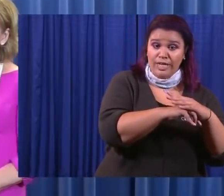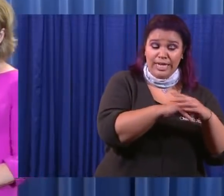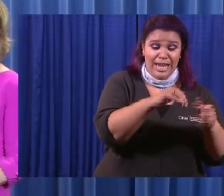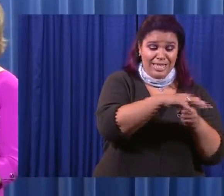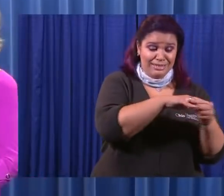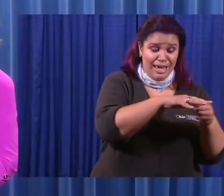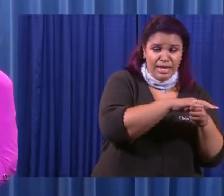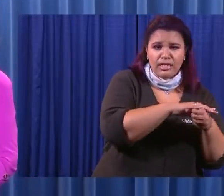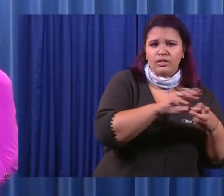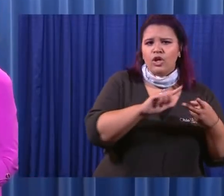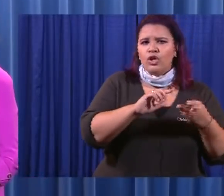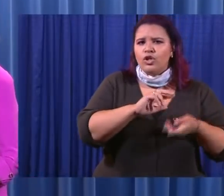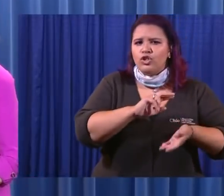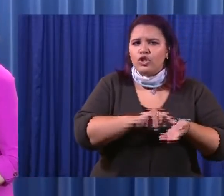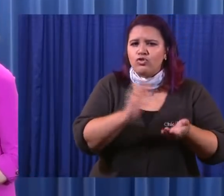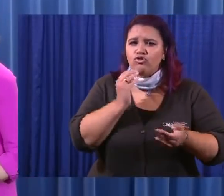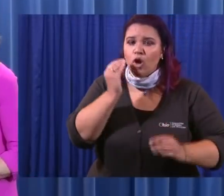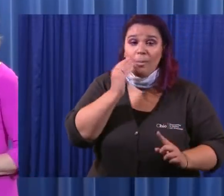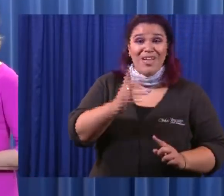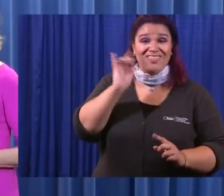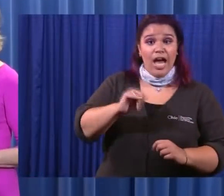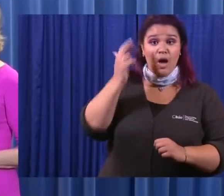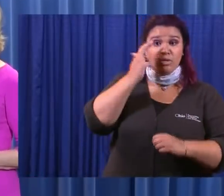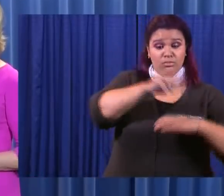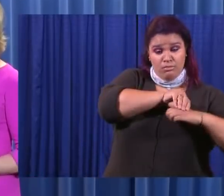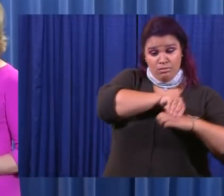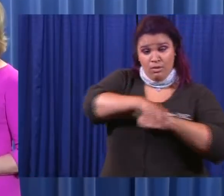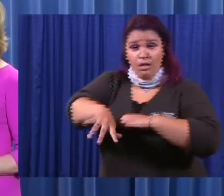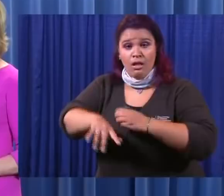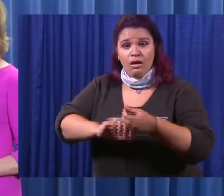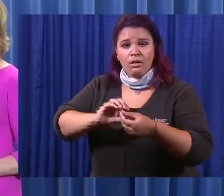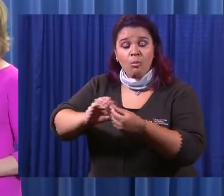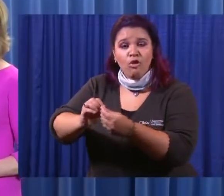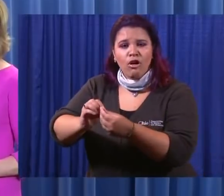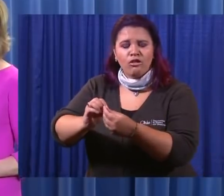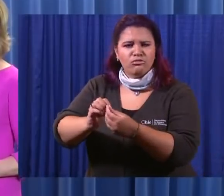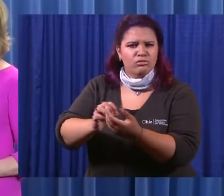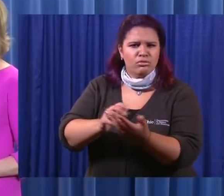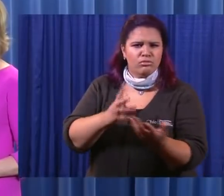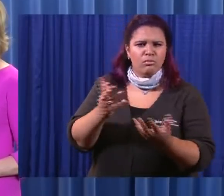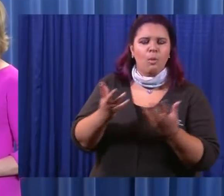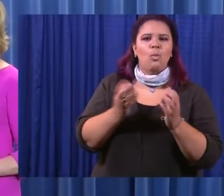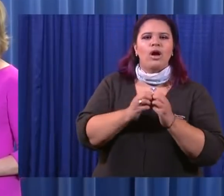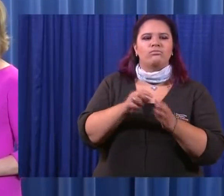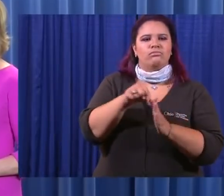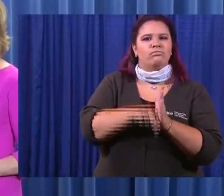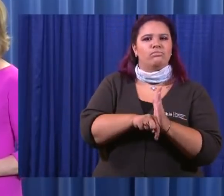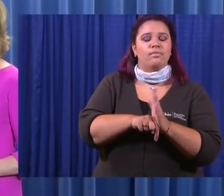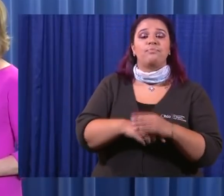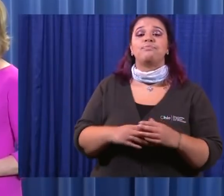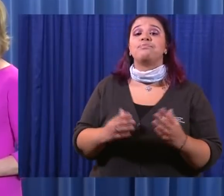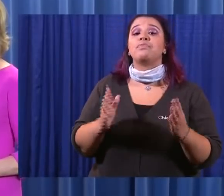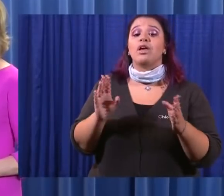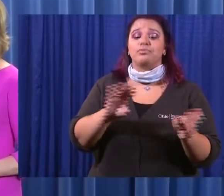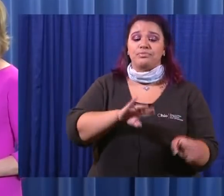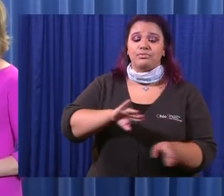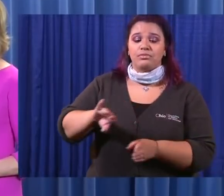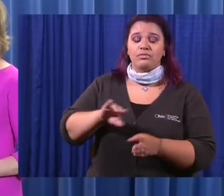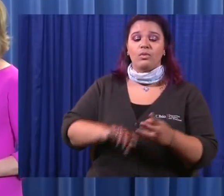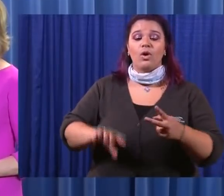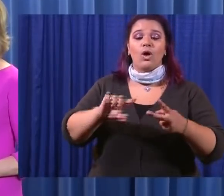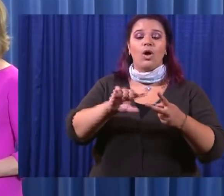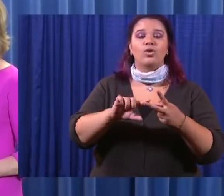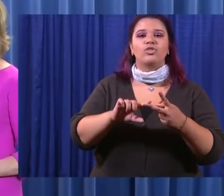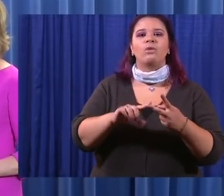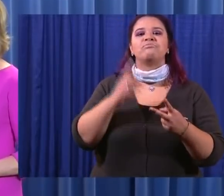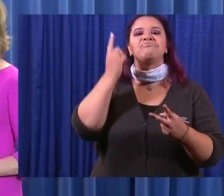cumulative number? And also, can you provide your thoughts about cities like Columbus that are planning on taking down